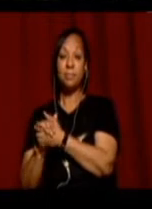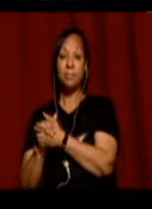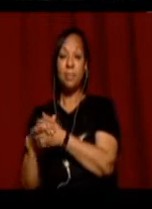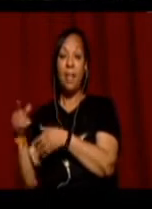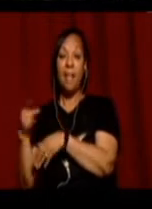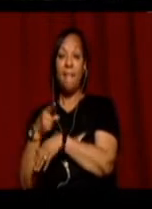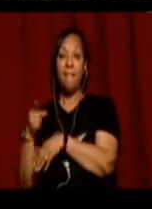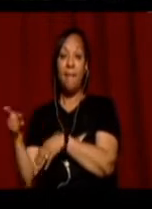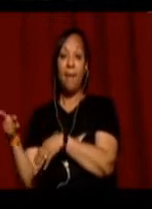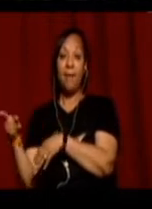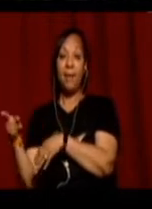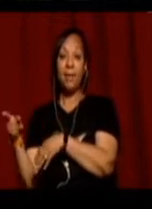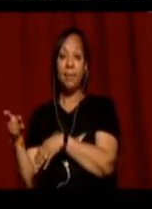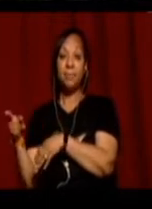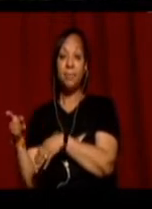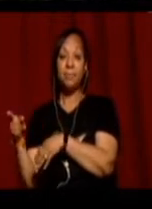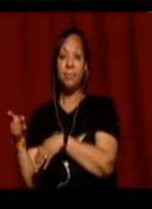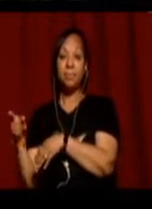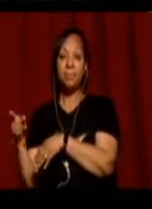they're